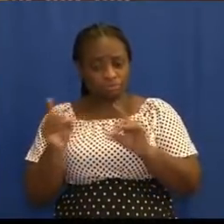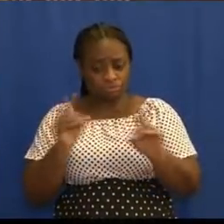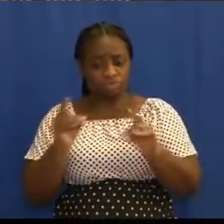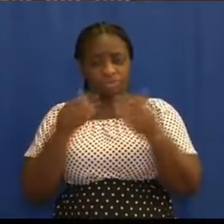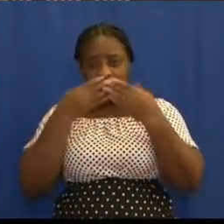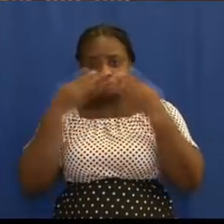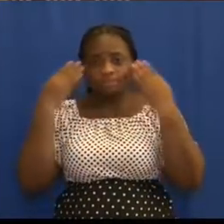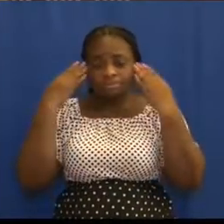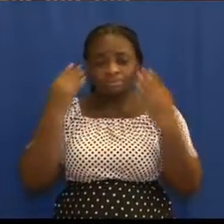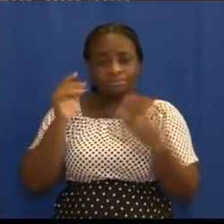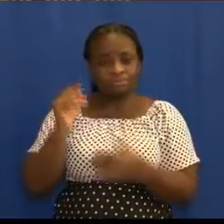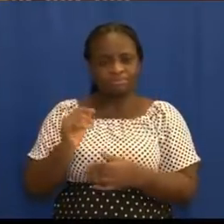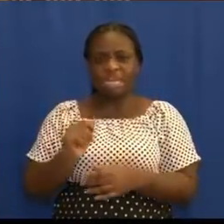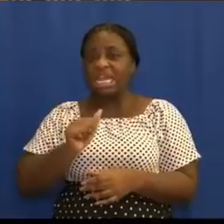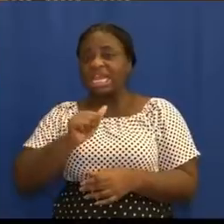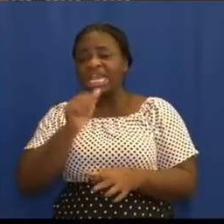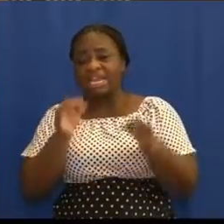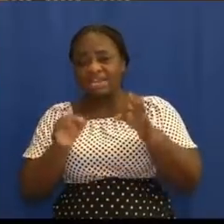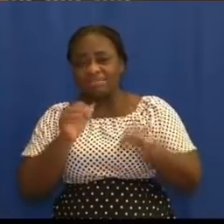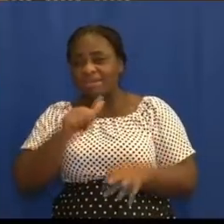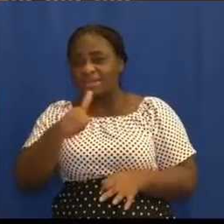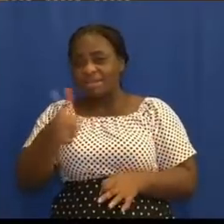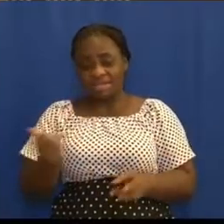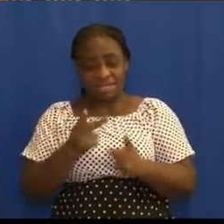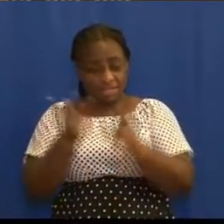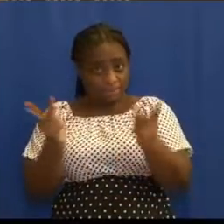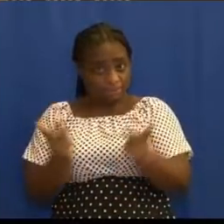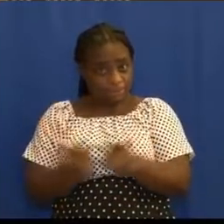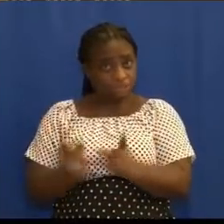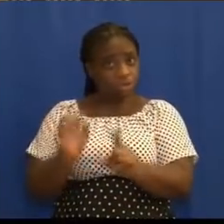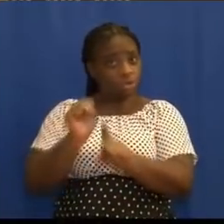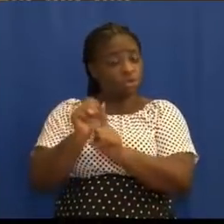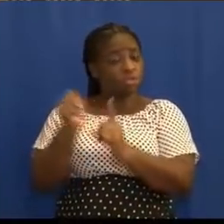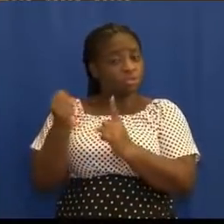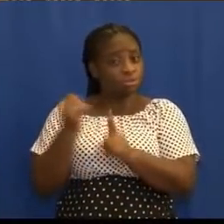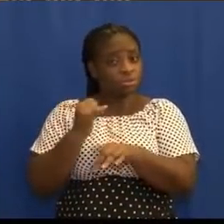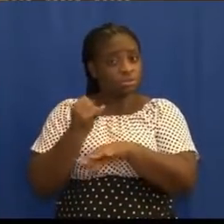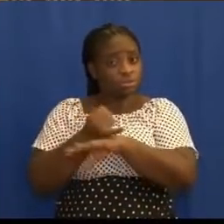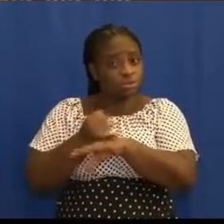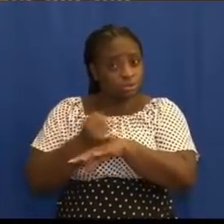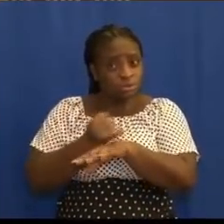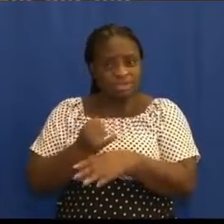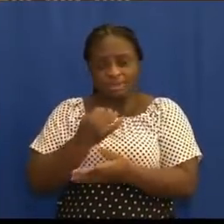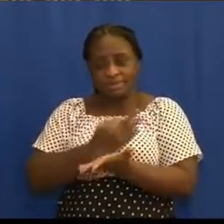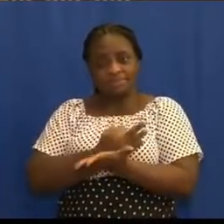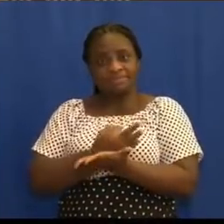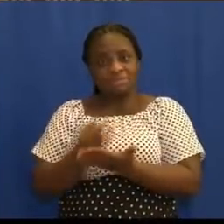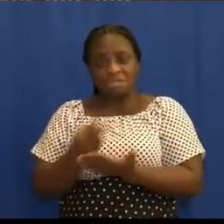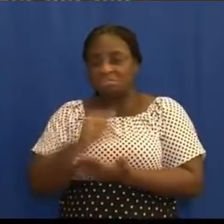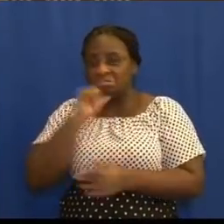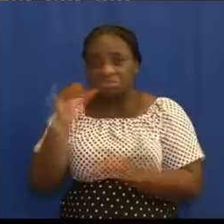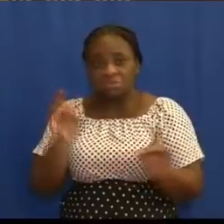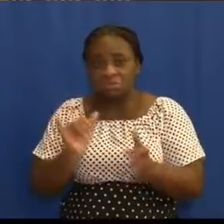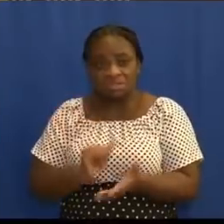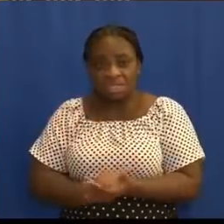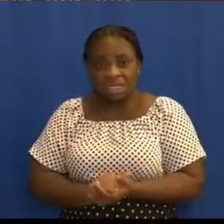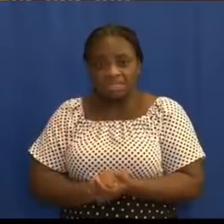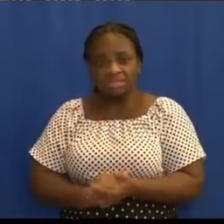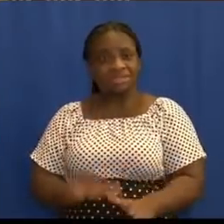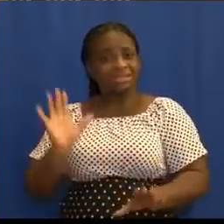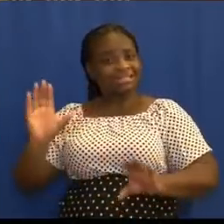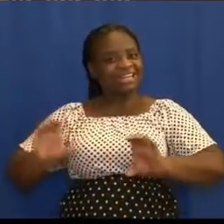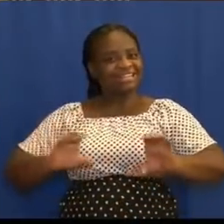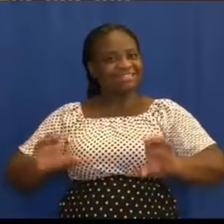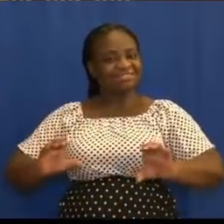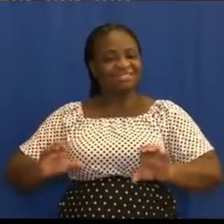rules. Should any facility or institution fail to comply with these directives, its activities